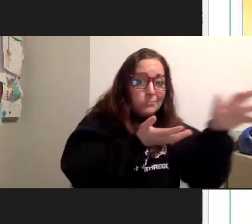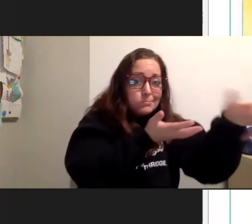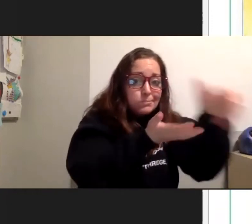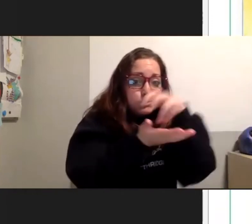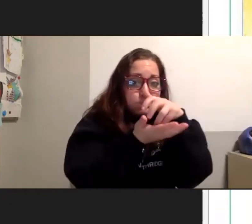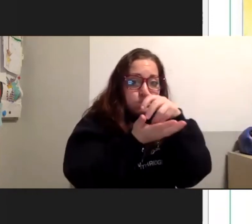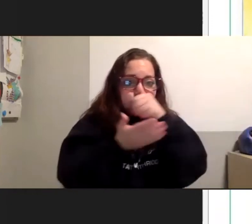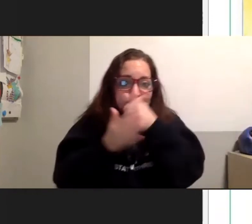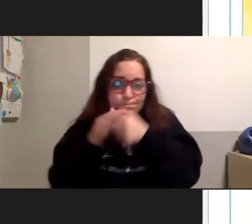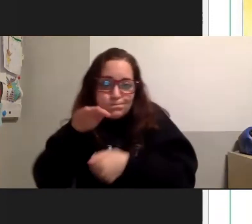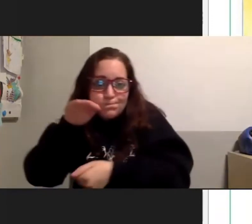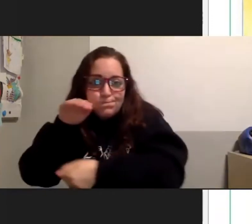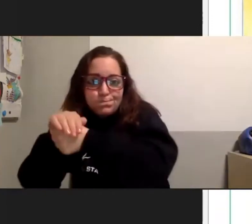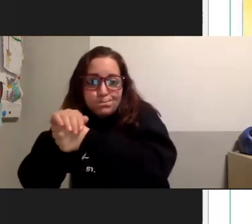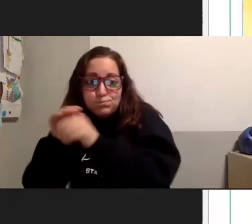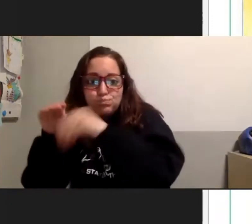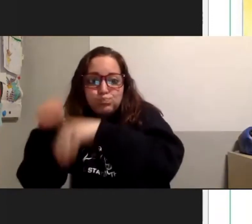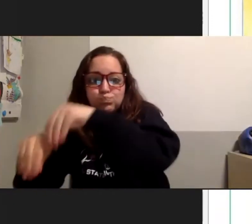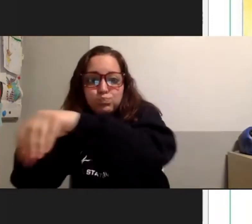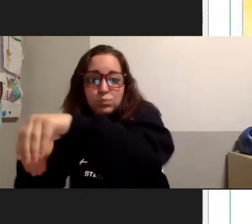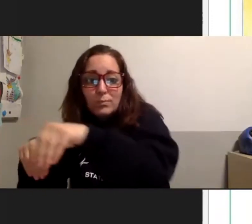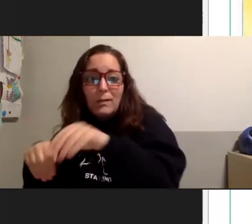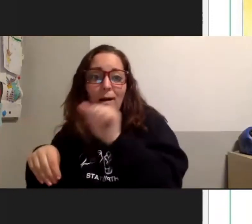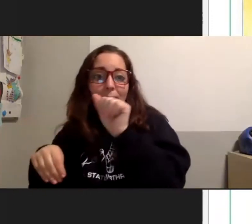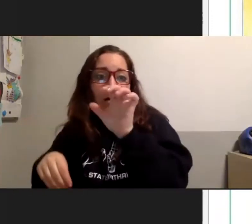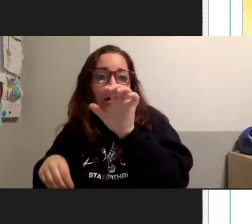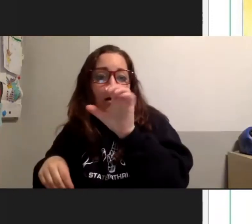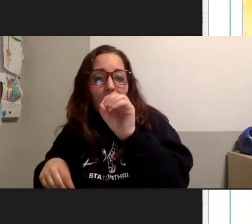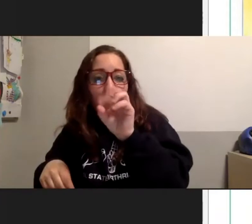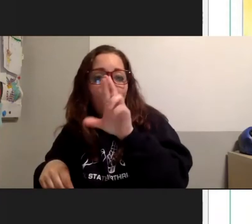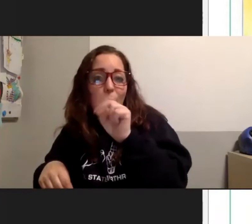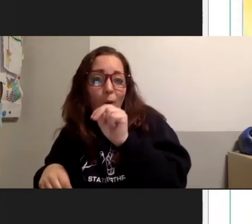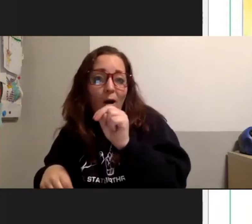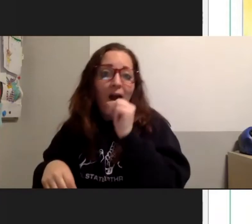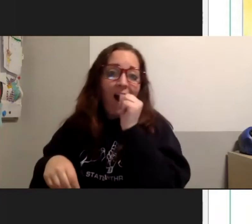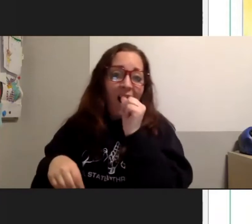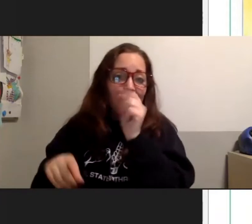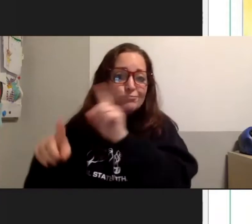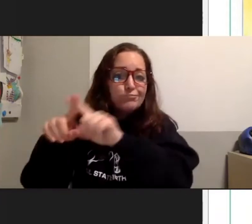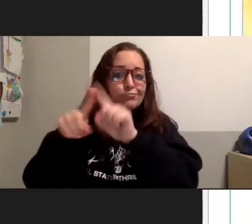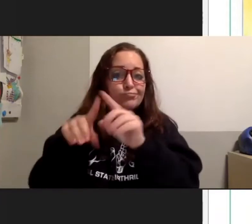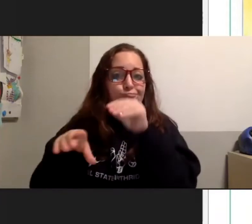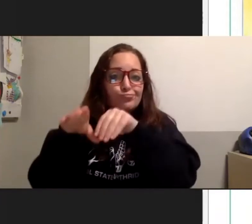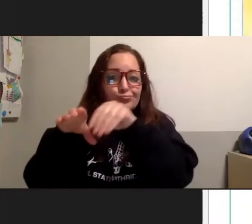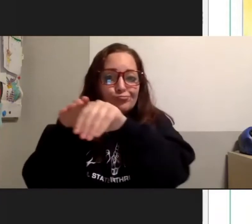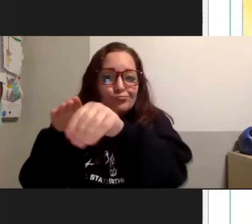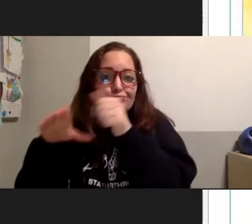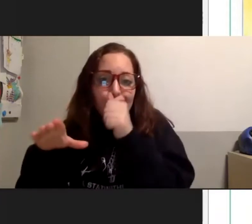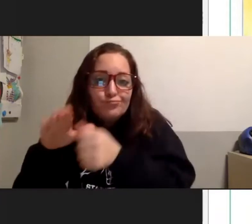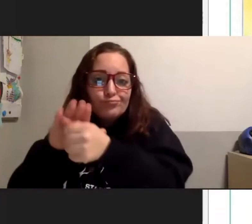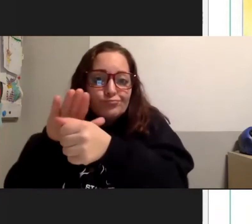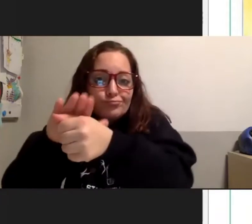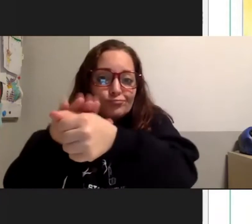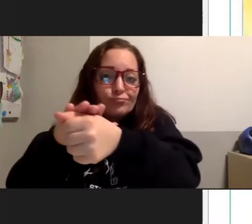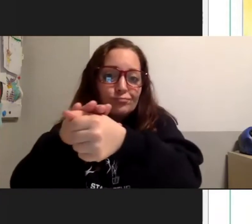Like squirrels, they hide acorns and nuts in the ground.